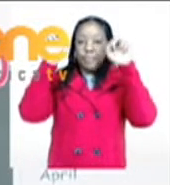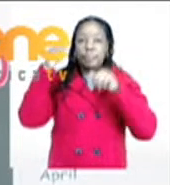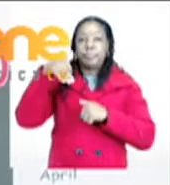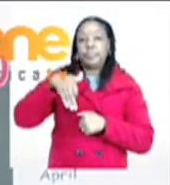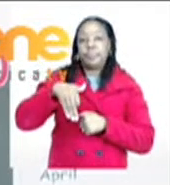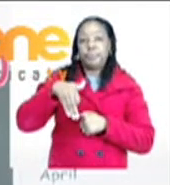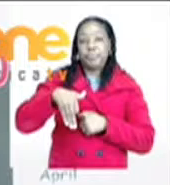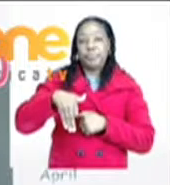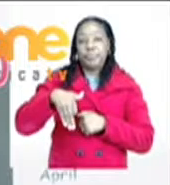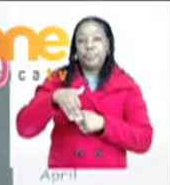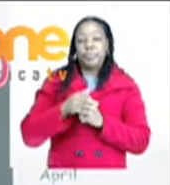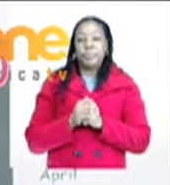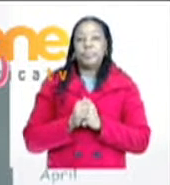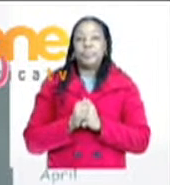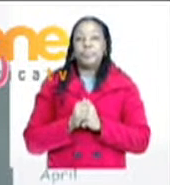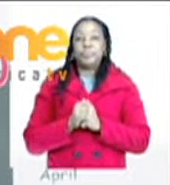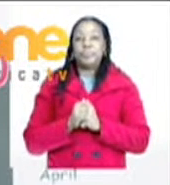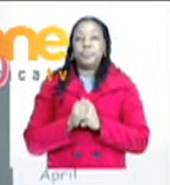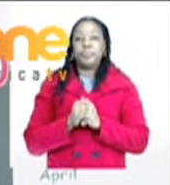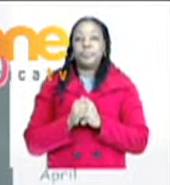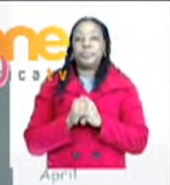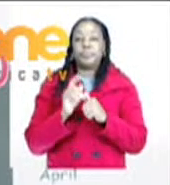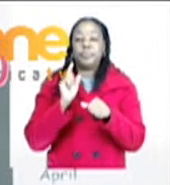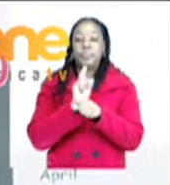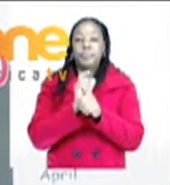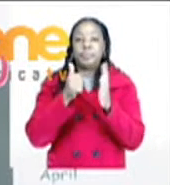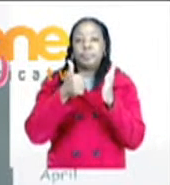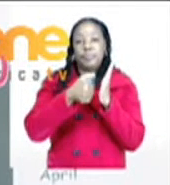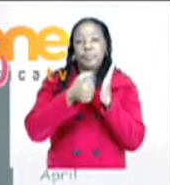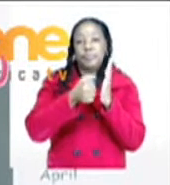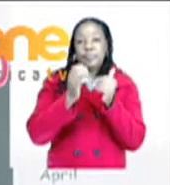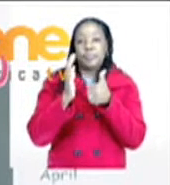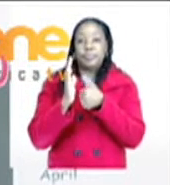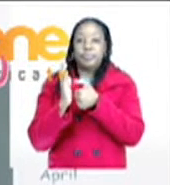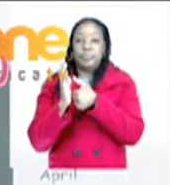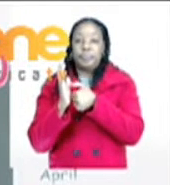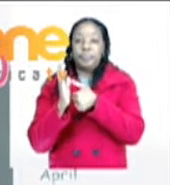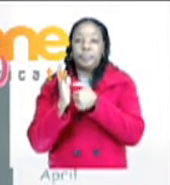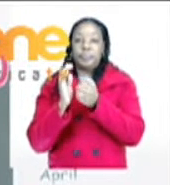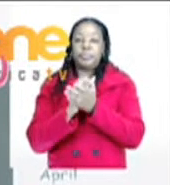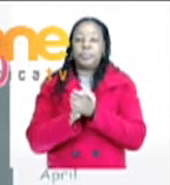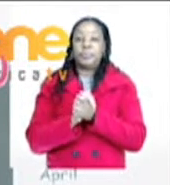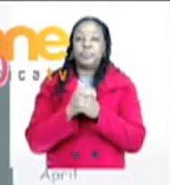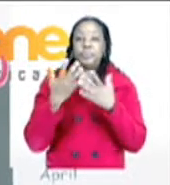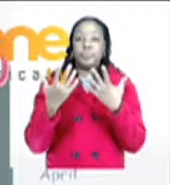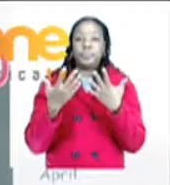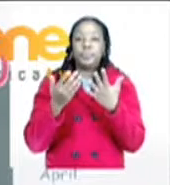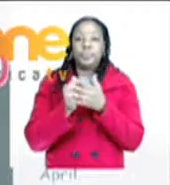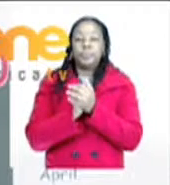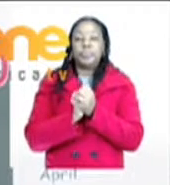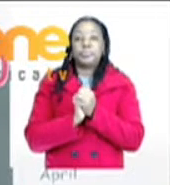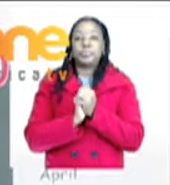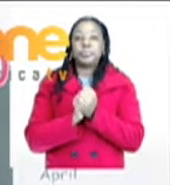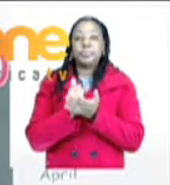Namibia. Now let's sanitize our hands before we begin our lesson.